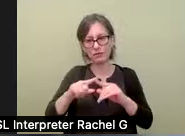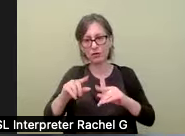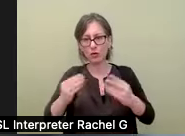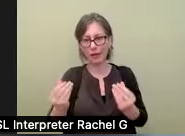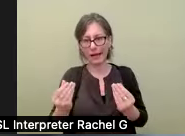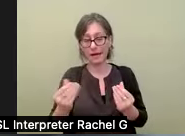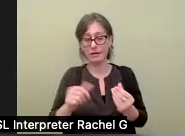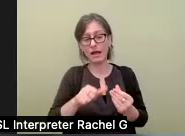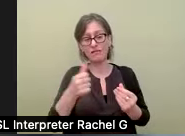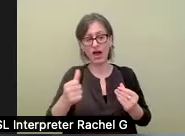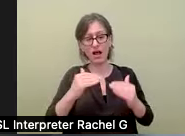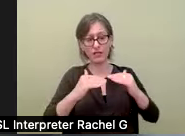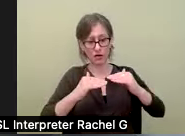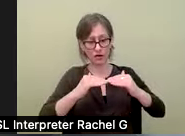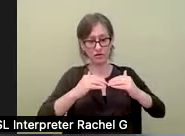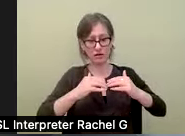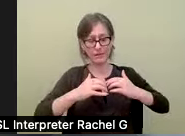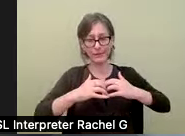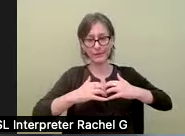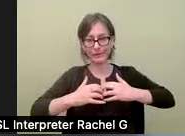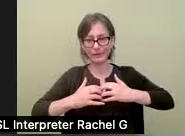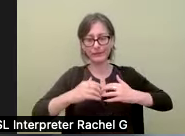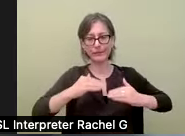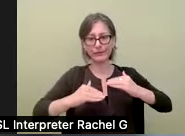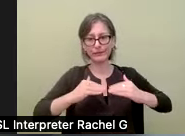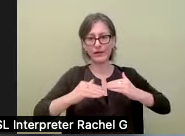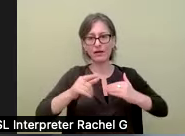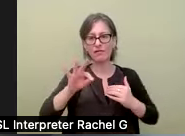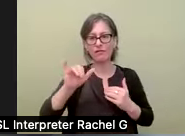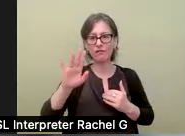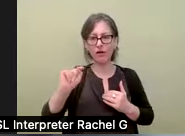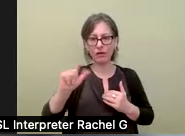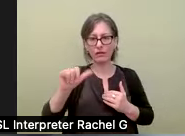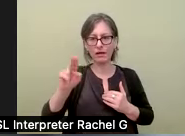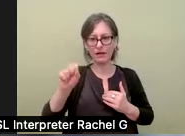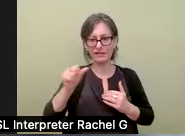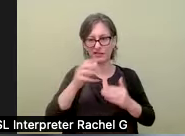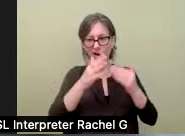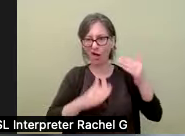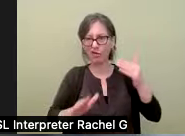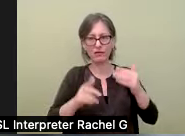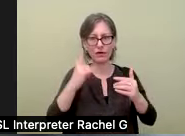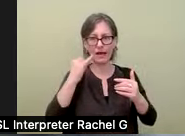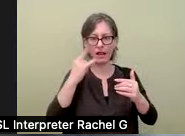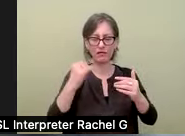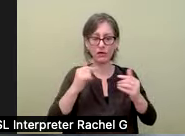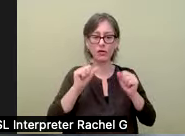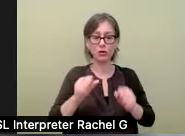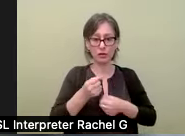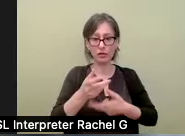other fault lines along California's coast, down off central and southern California, which could also produce